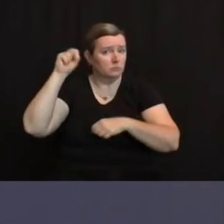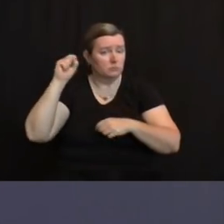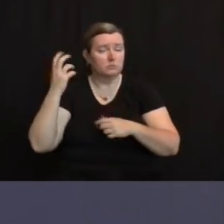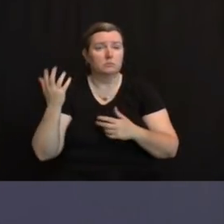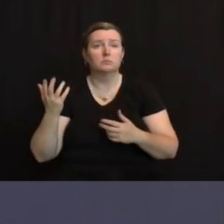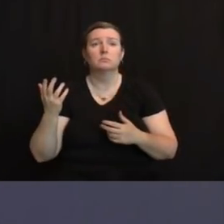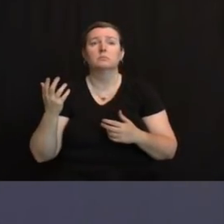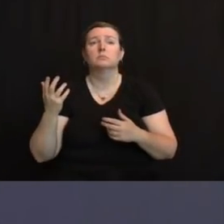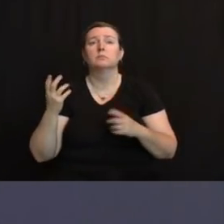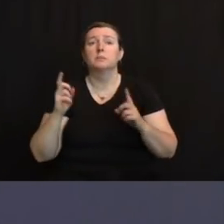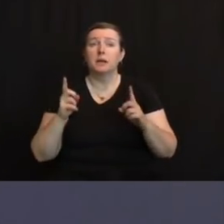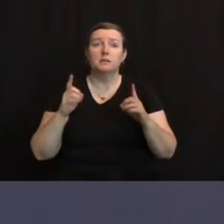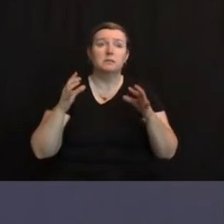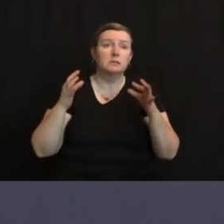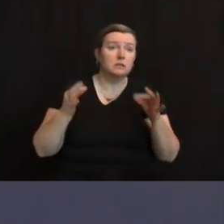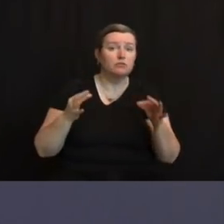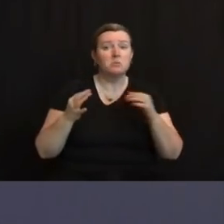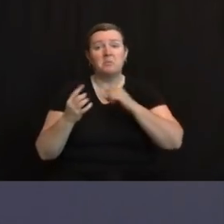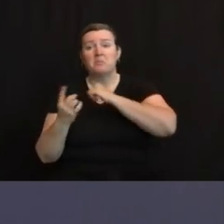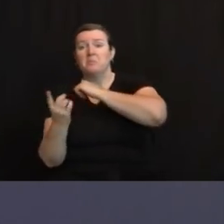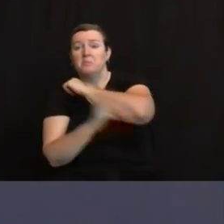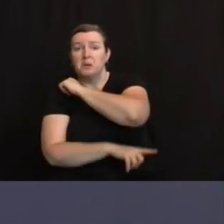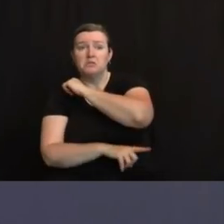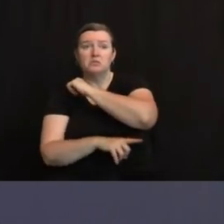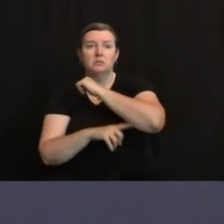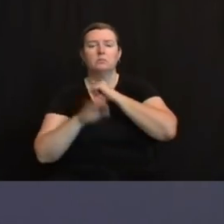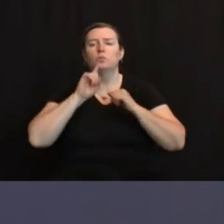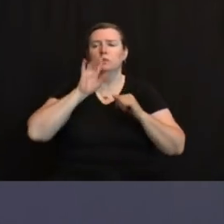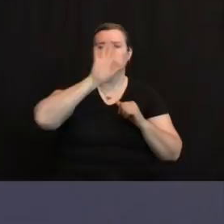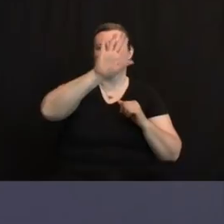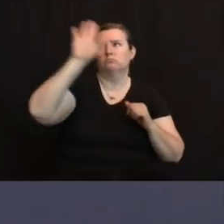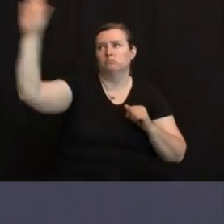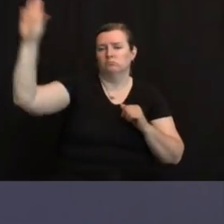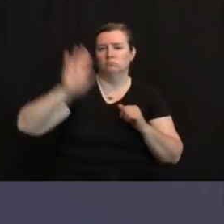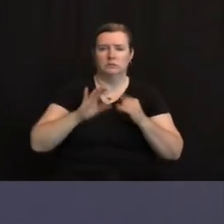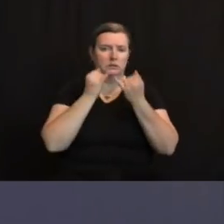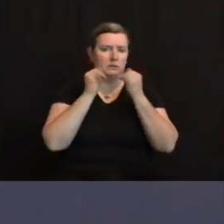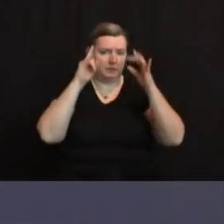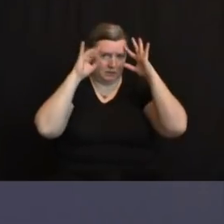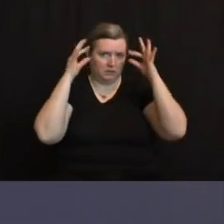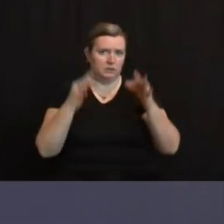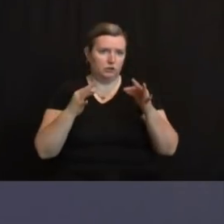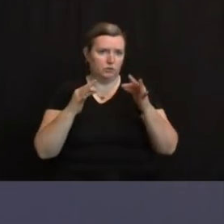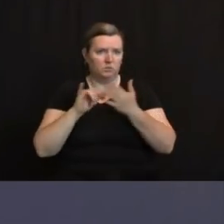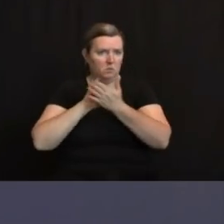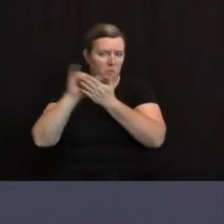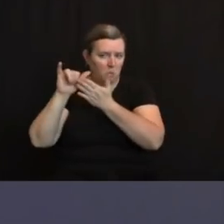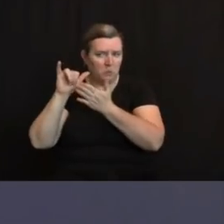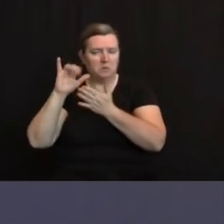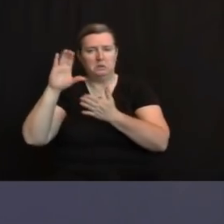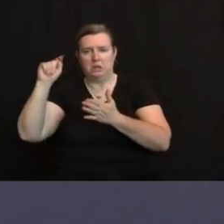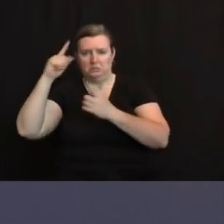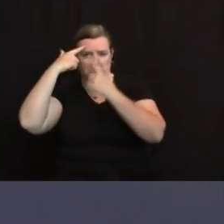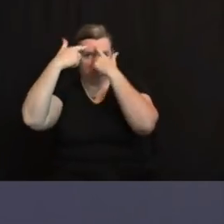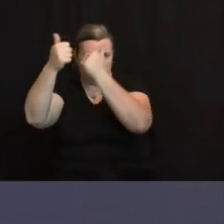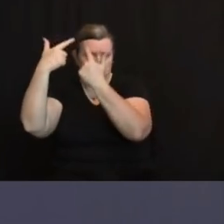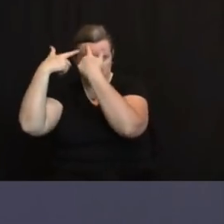state. And I would just say it continues to be overwhelmingly on the list of